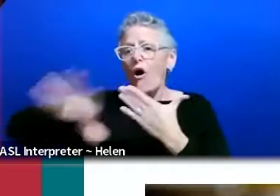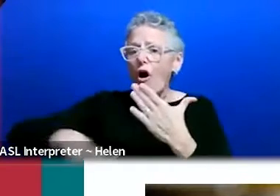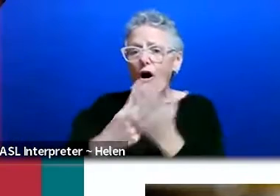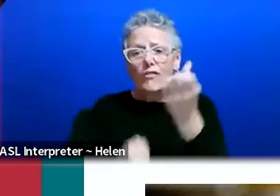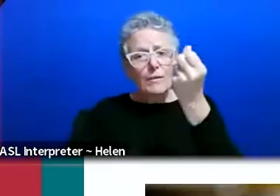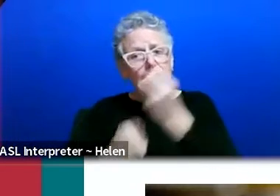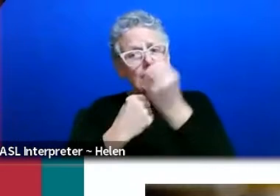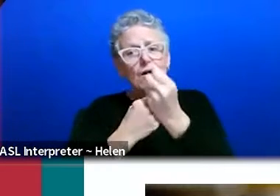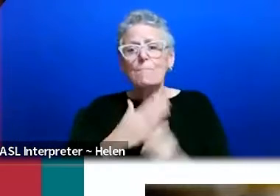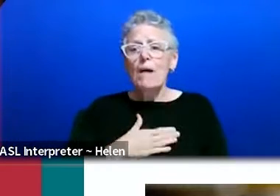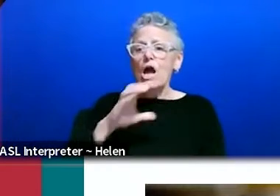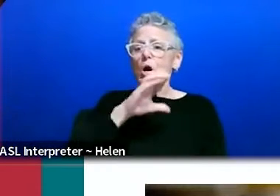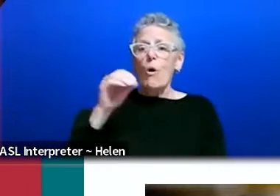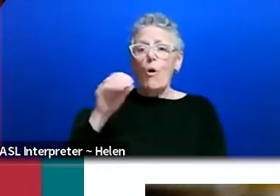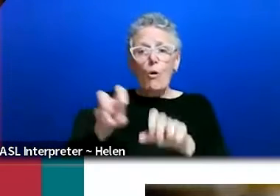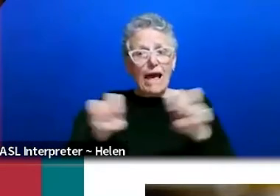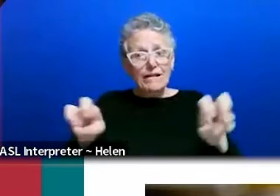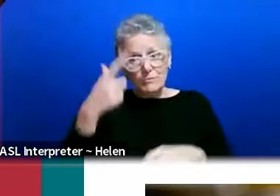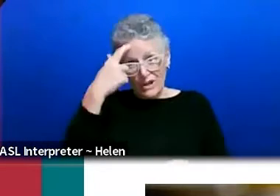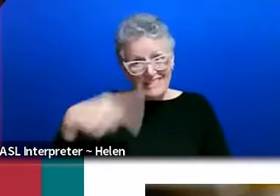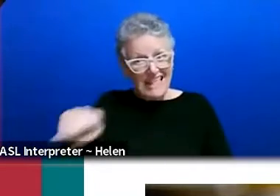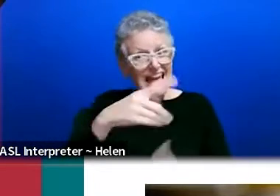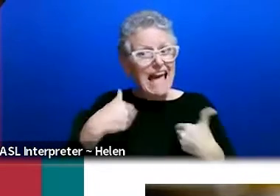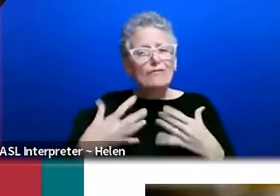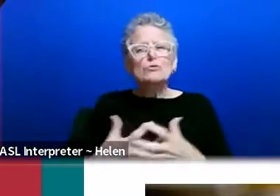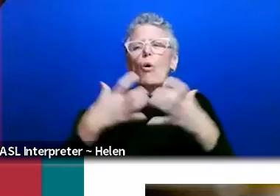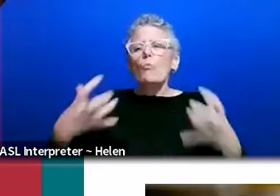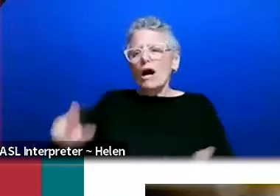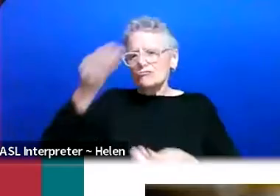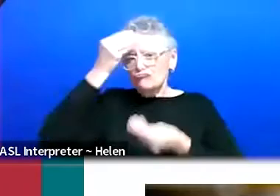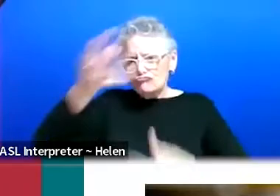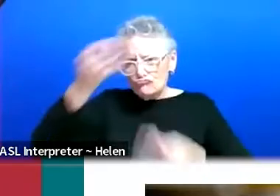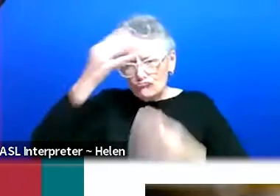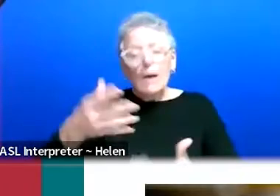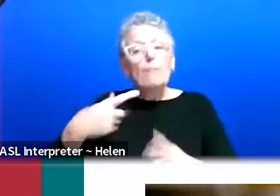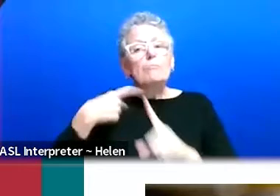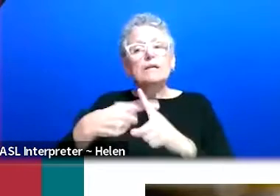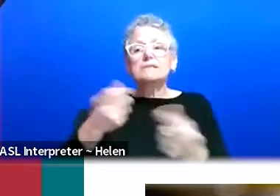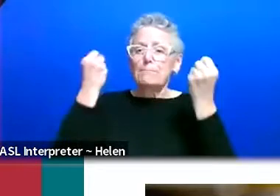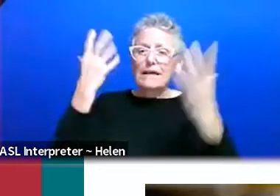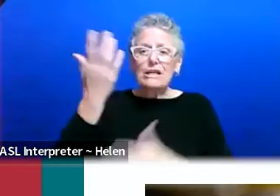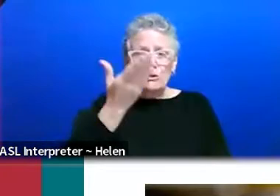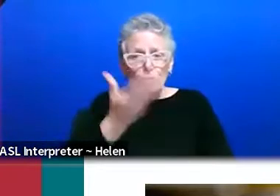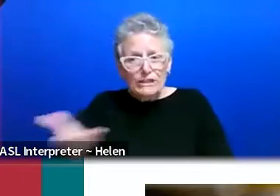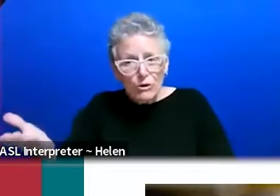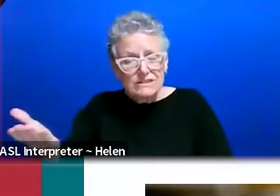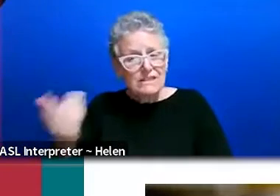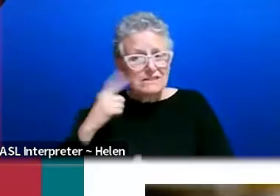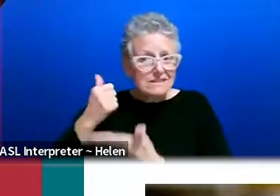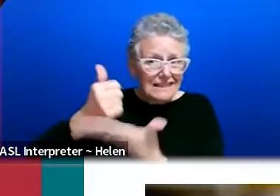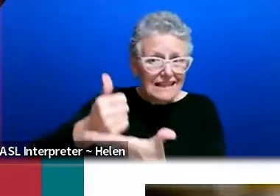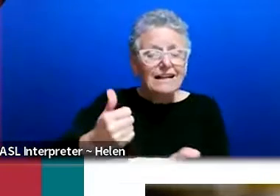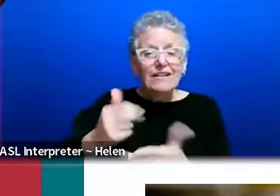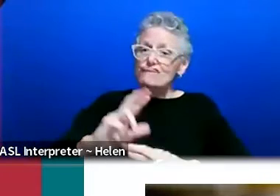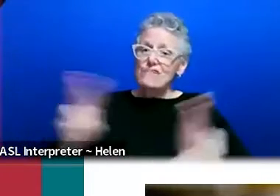my co-panelists because they have a ton of information and a ton of resources at their fingertips